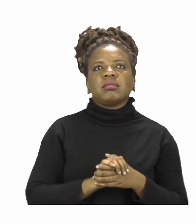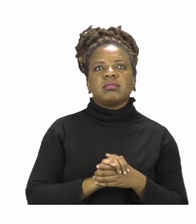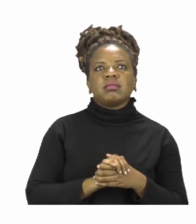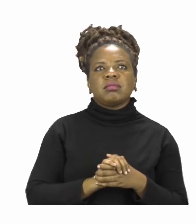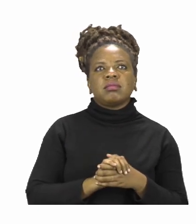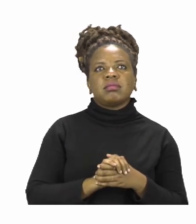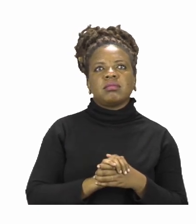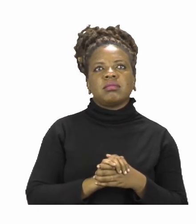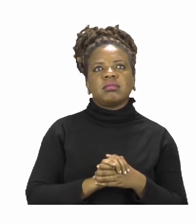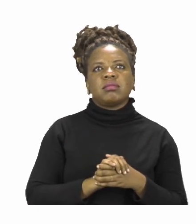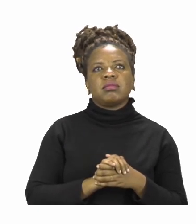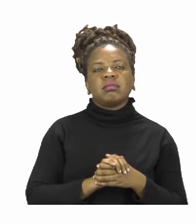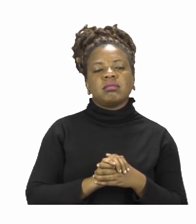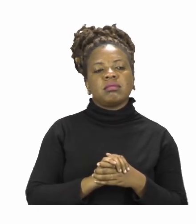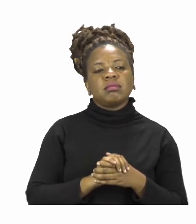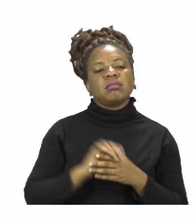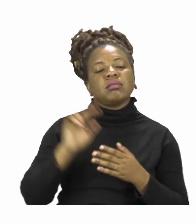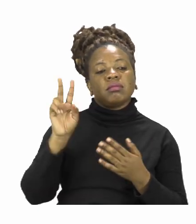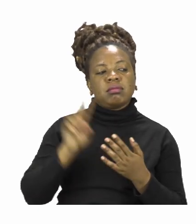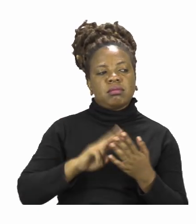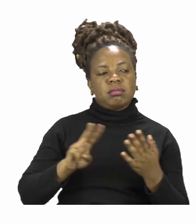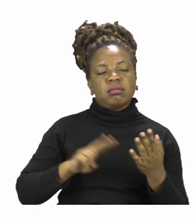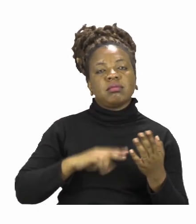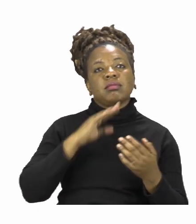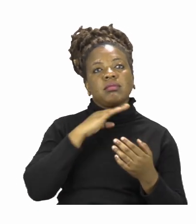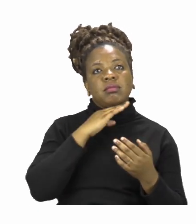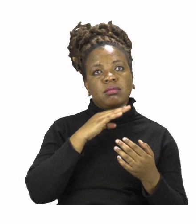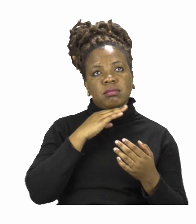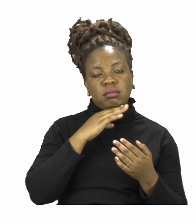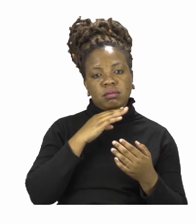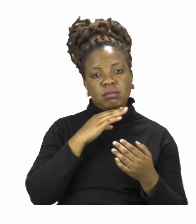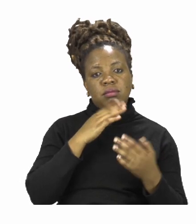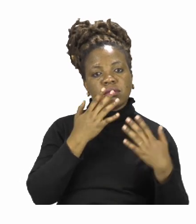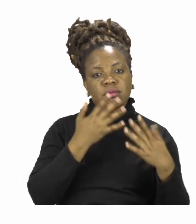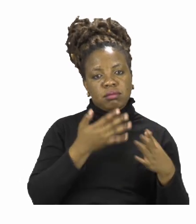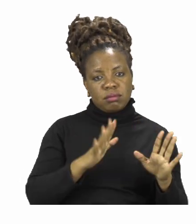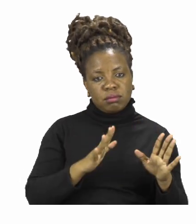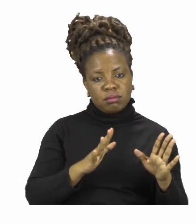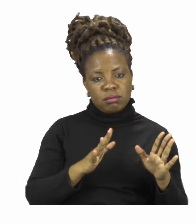read the story on the previous page and answer the following questions.